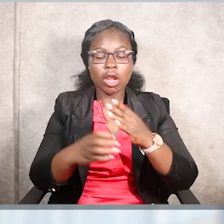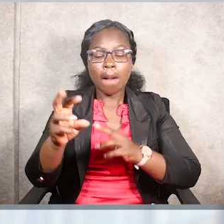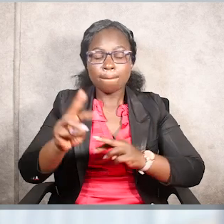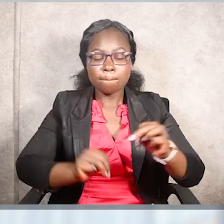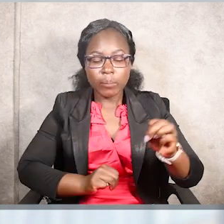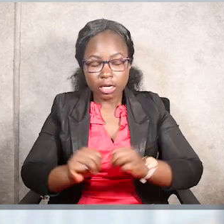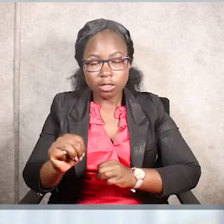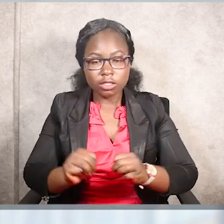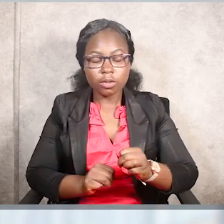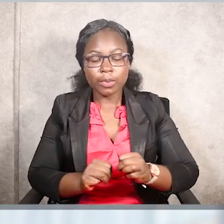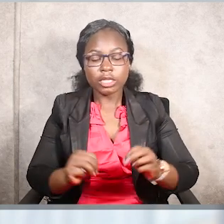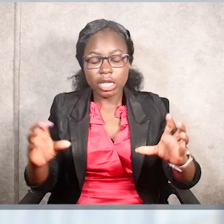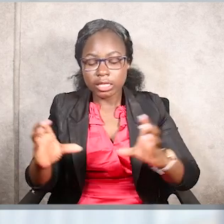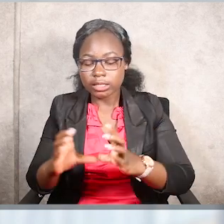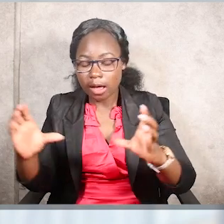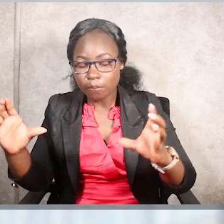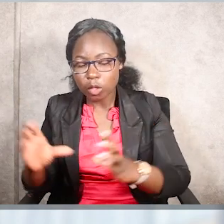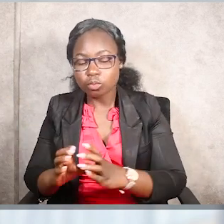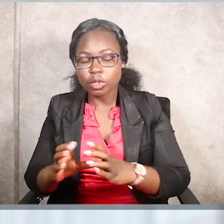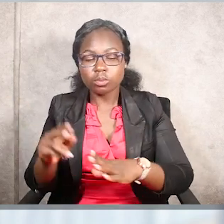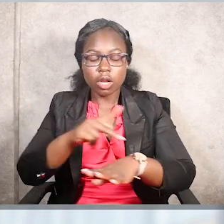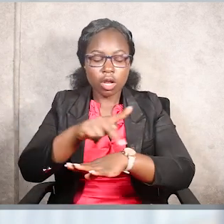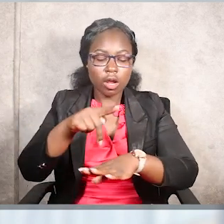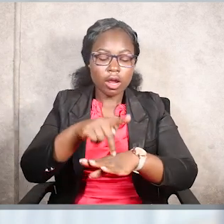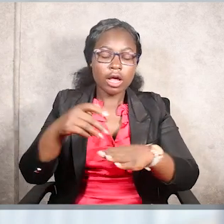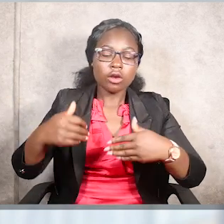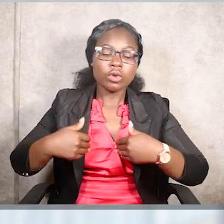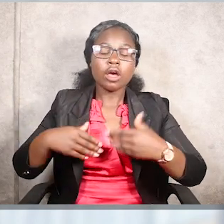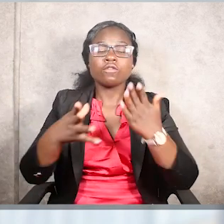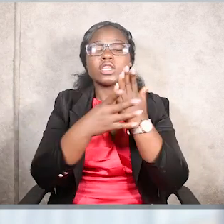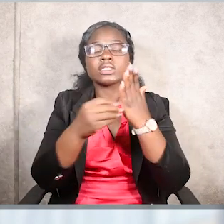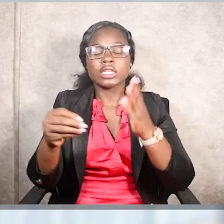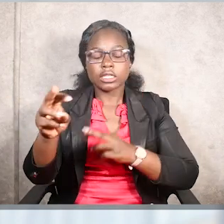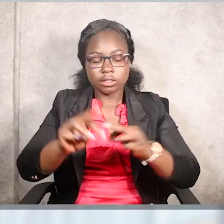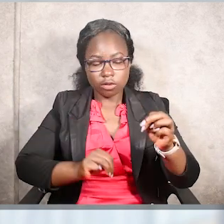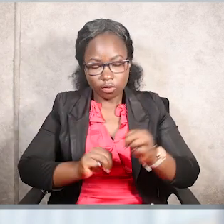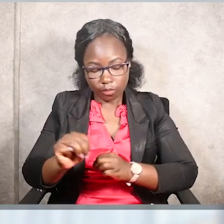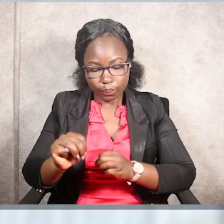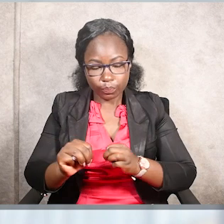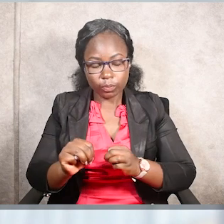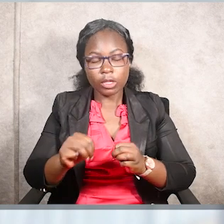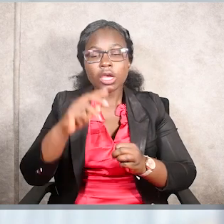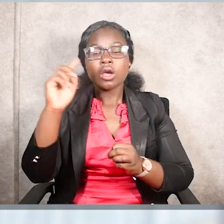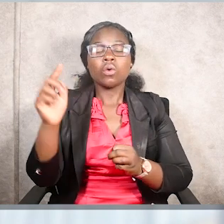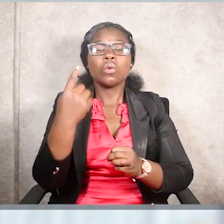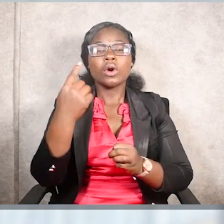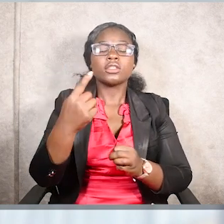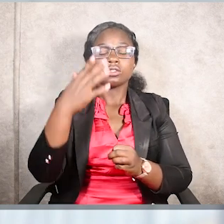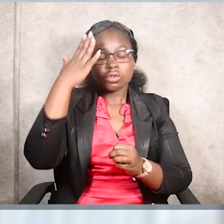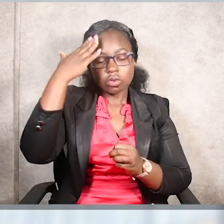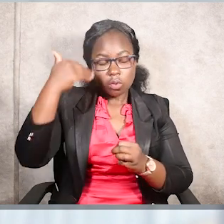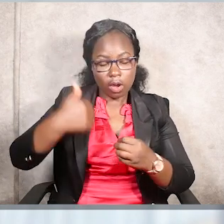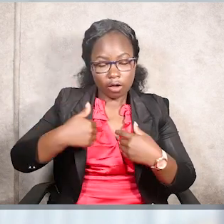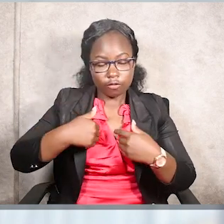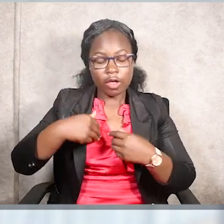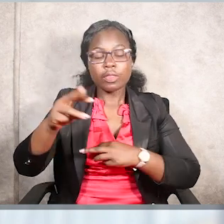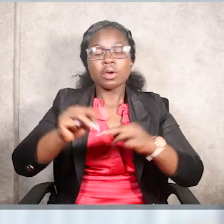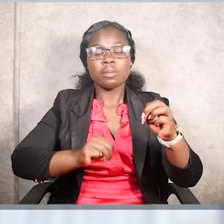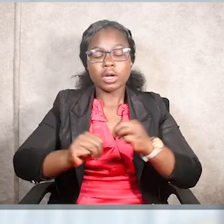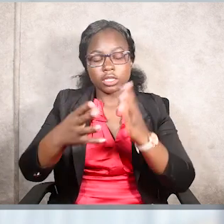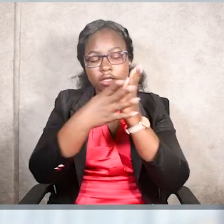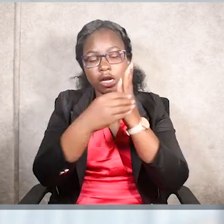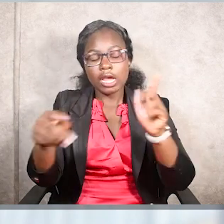is a multifaceted discipline, and most of the skills of management are generic. Once you have managerial skills